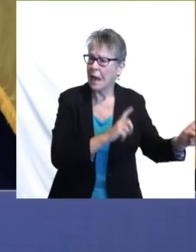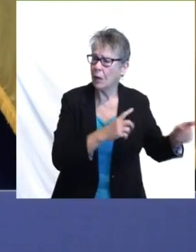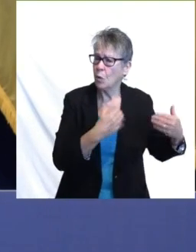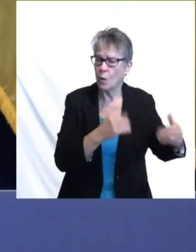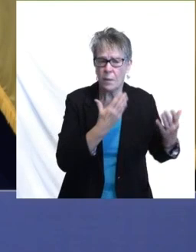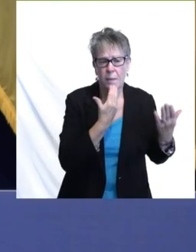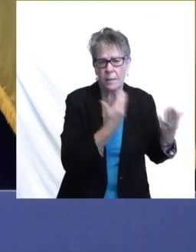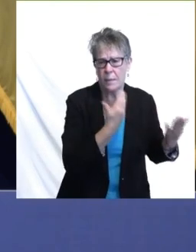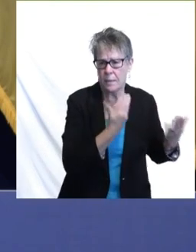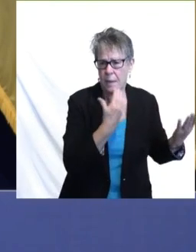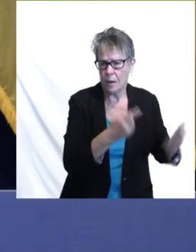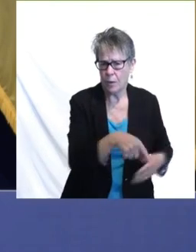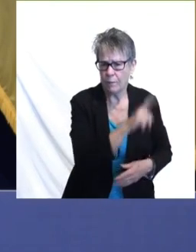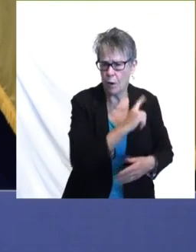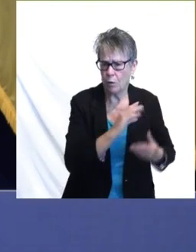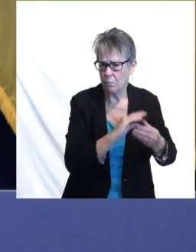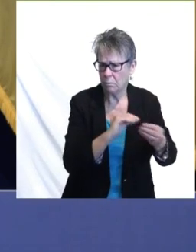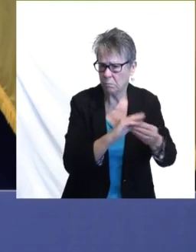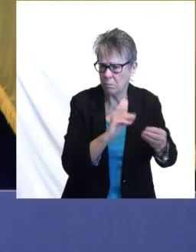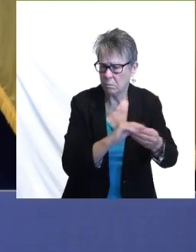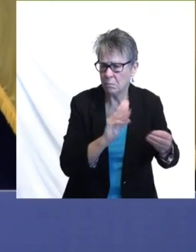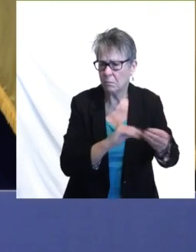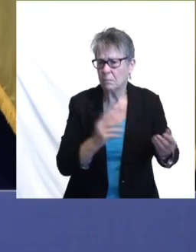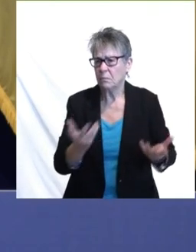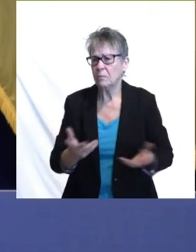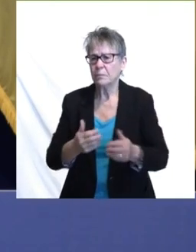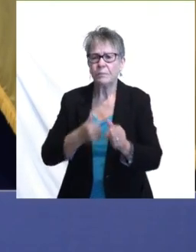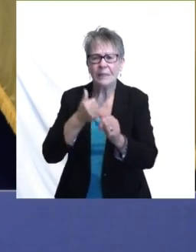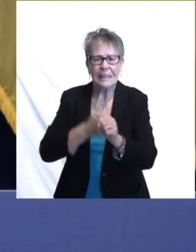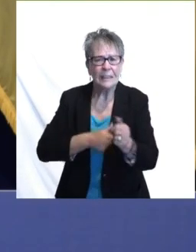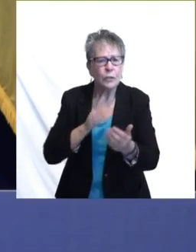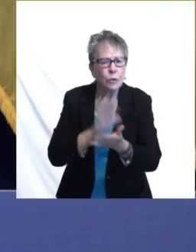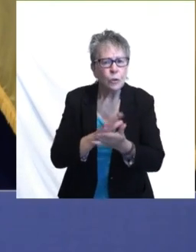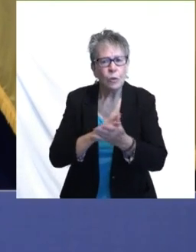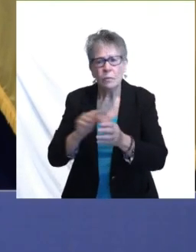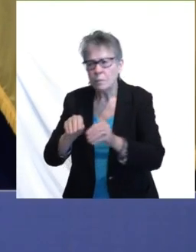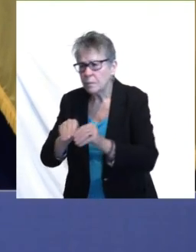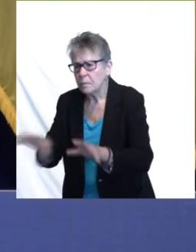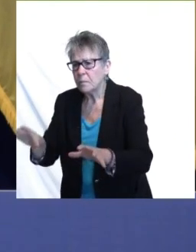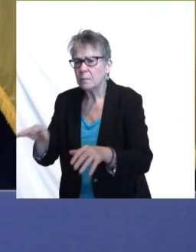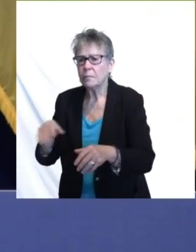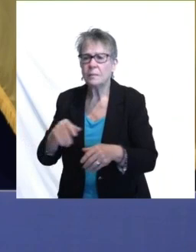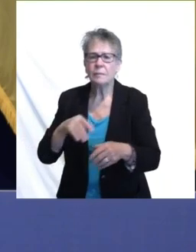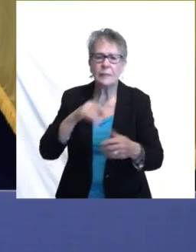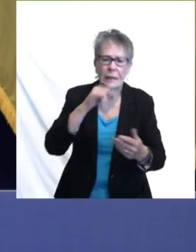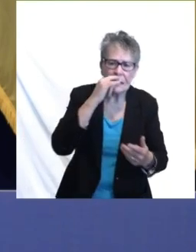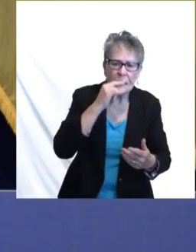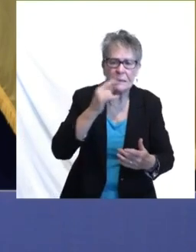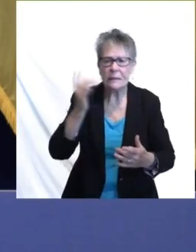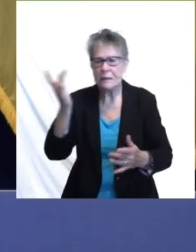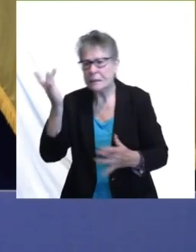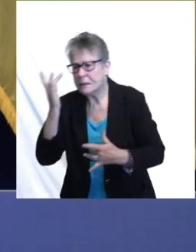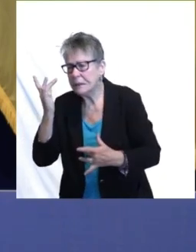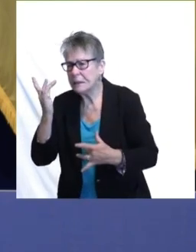every one of those cases, outbreaks, God knows probable deaths,